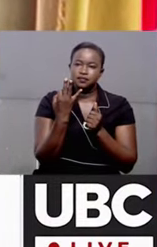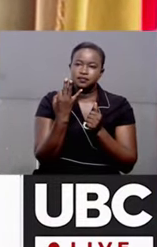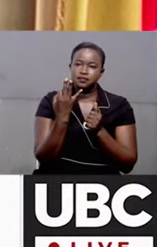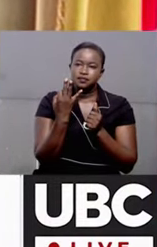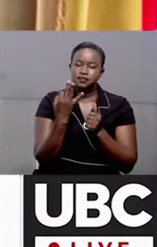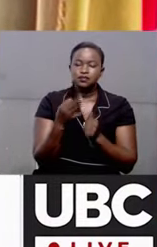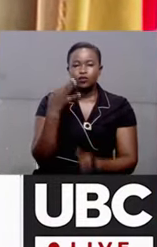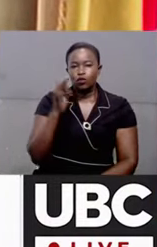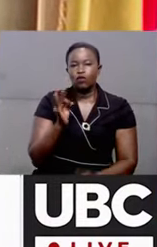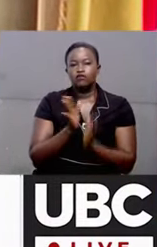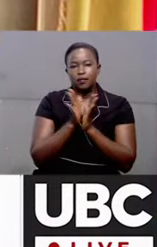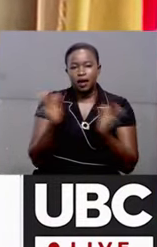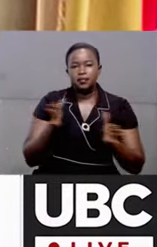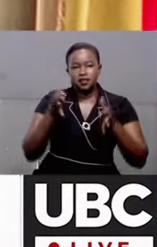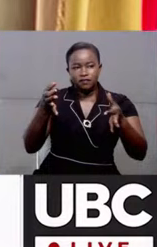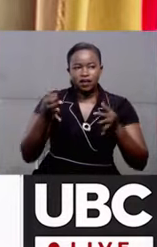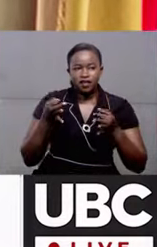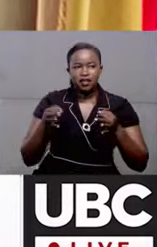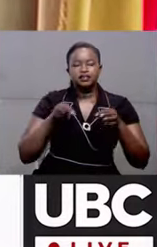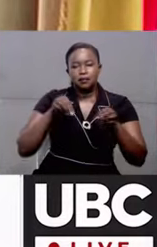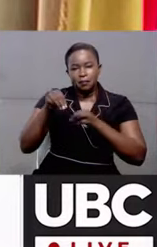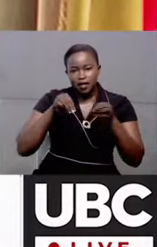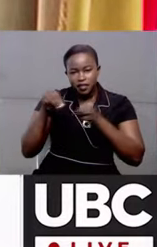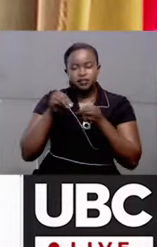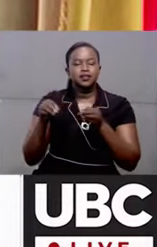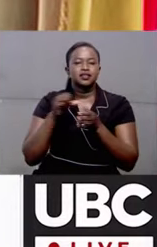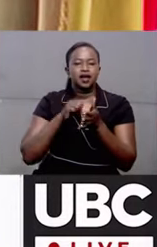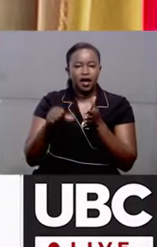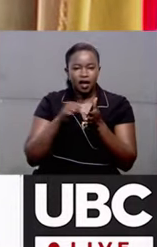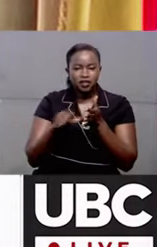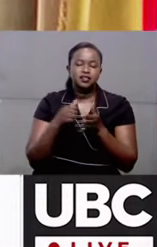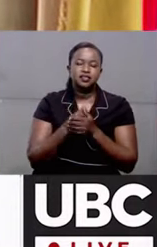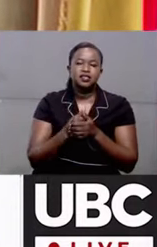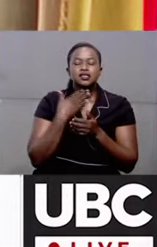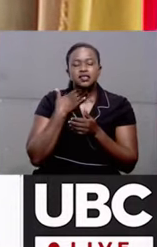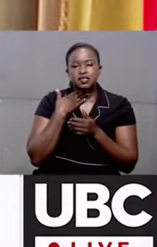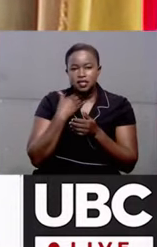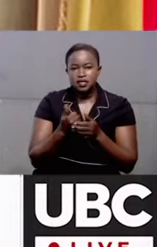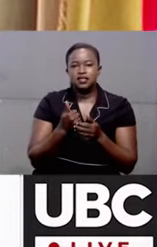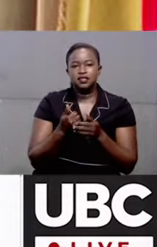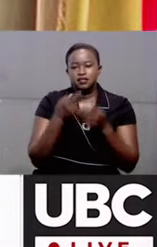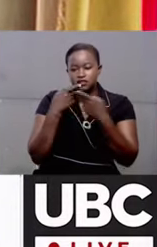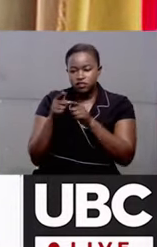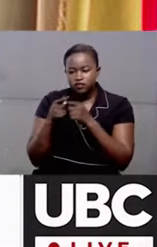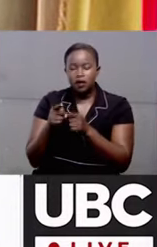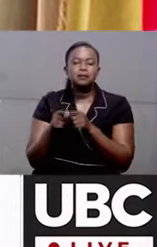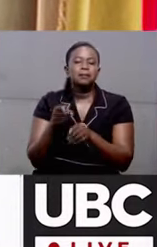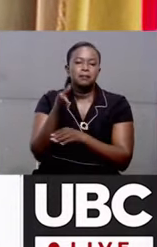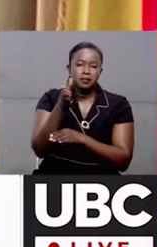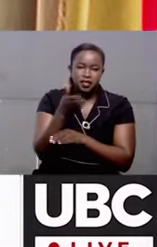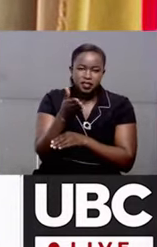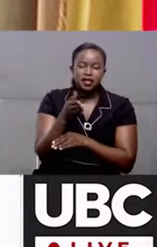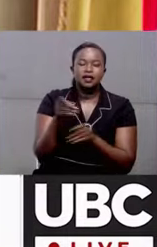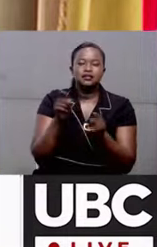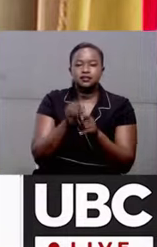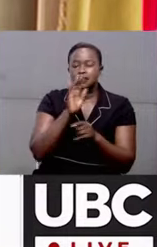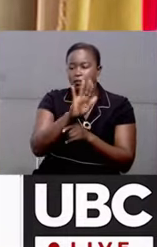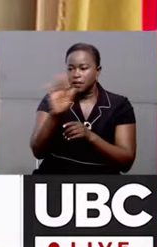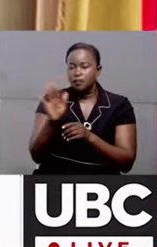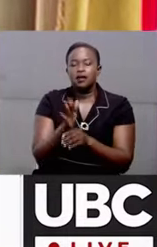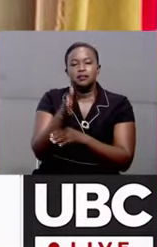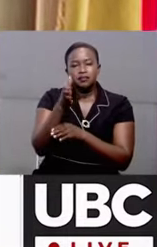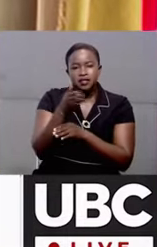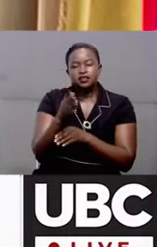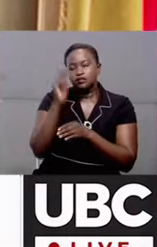13 of the Public Finance Management Act requires relevant ministers and their ministerial